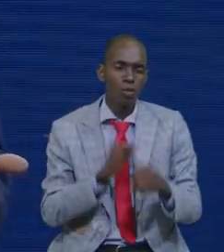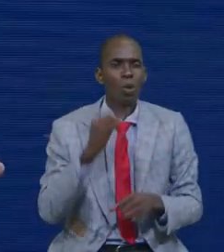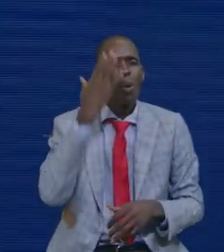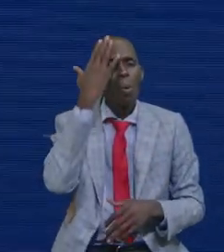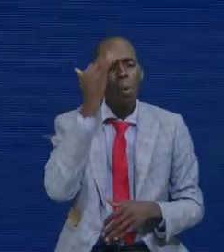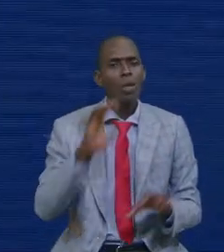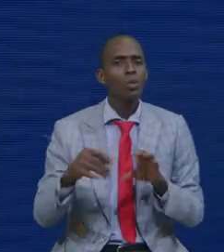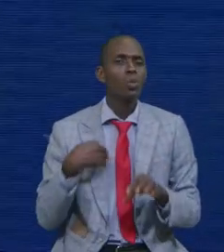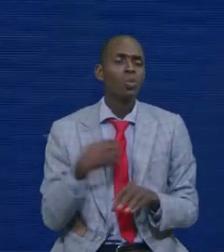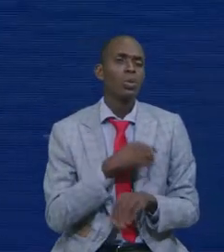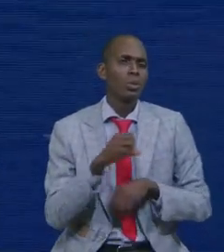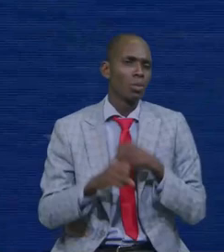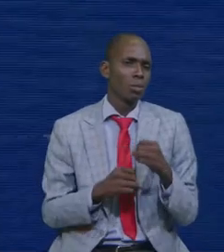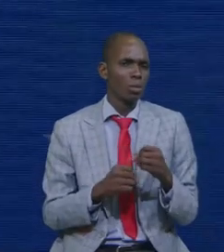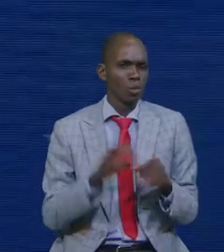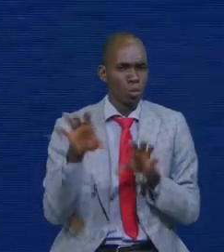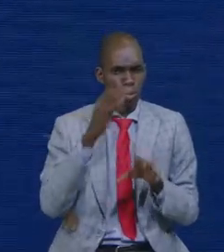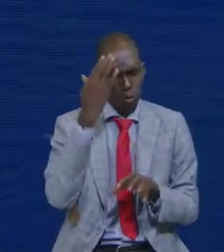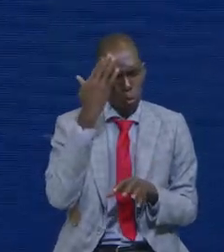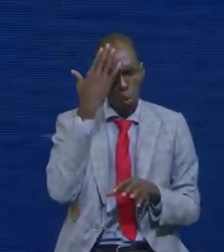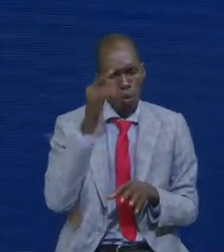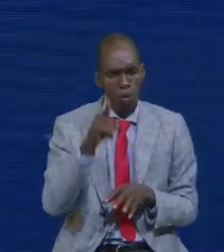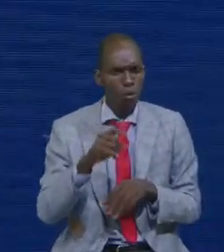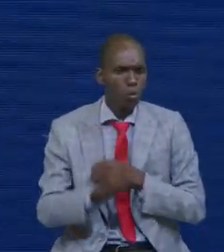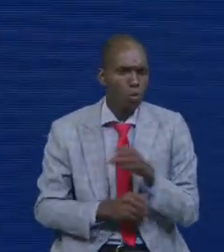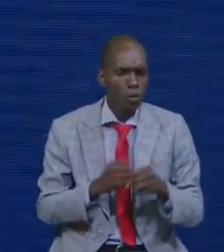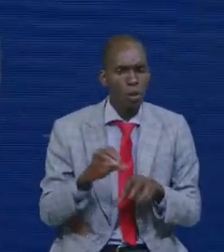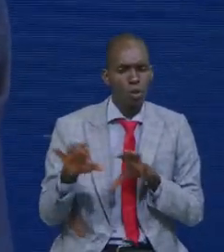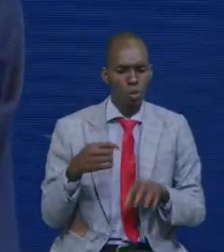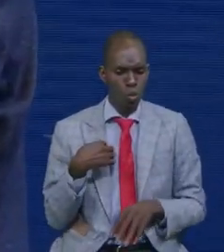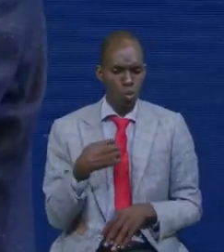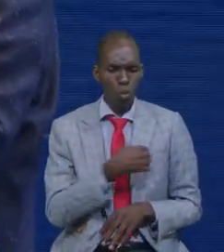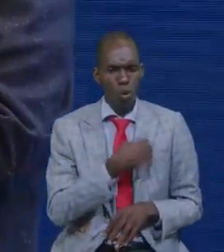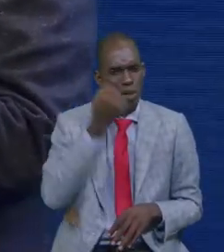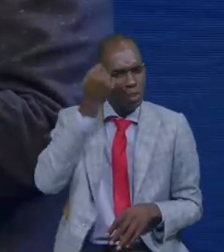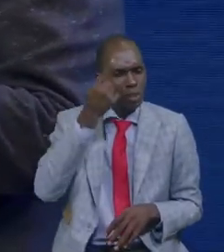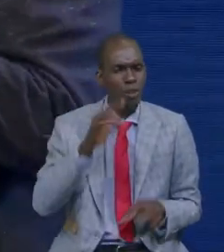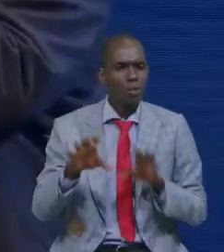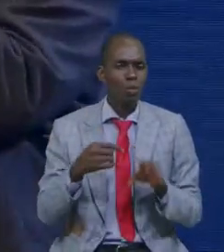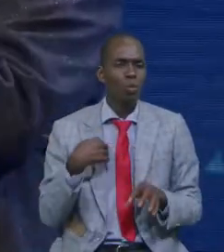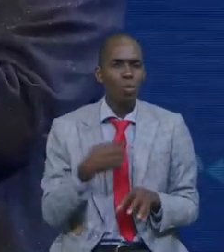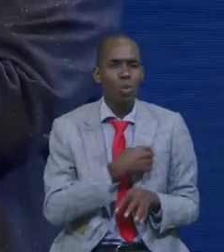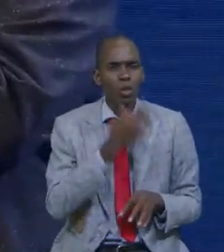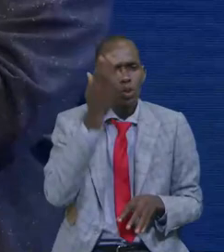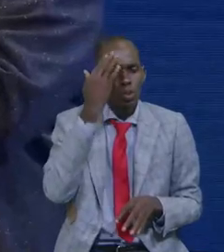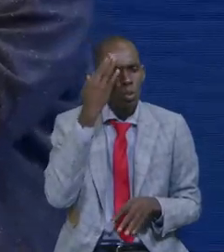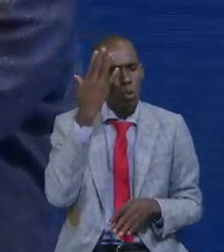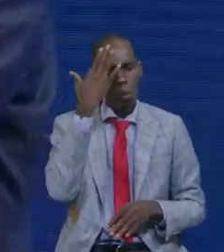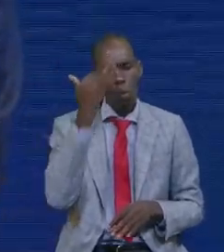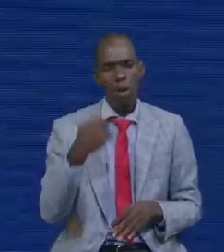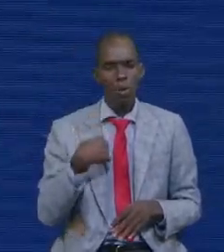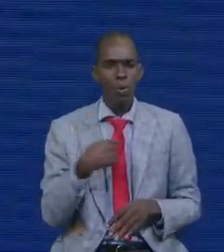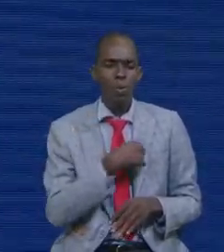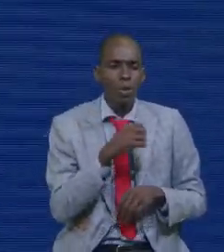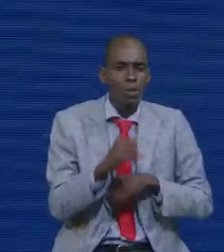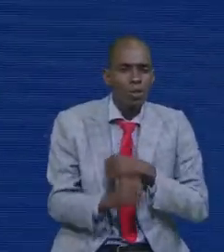suffer? Do we understand why we suffer? Do we understand? Do we comprehend the reason why we suffer?